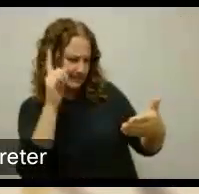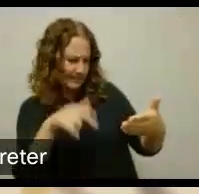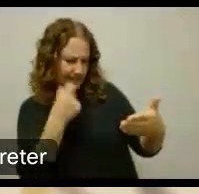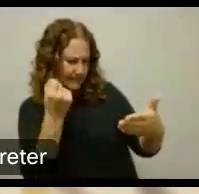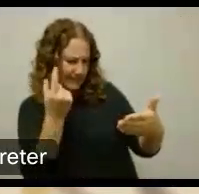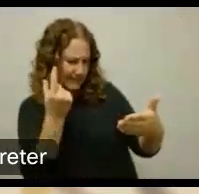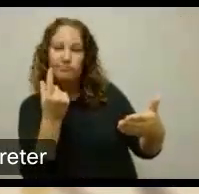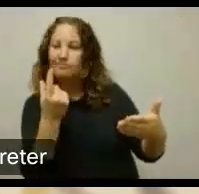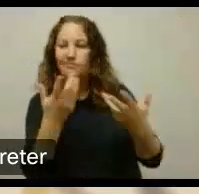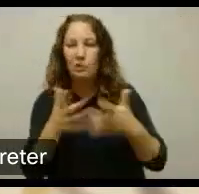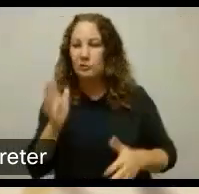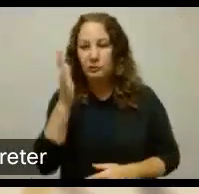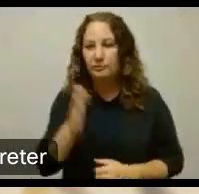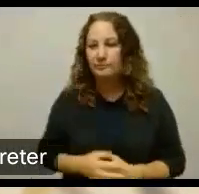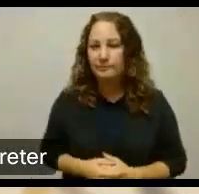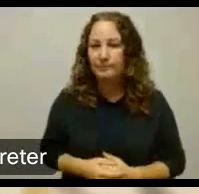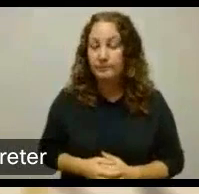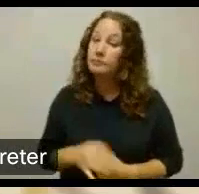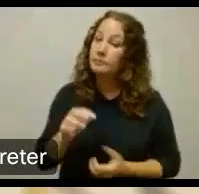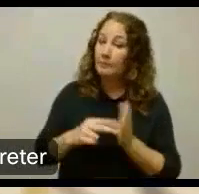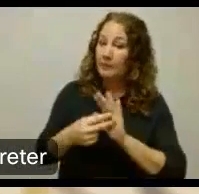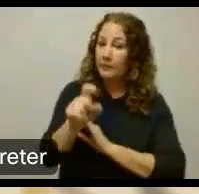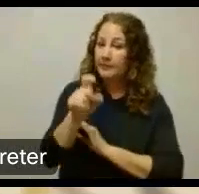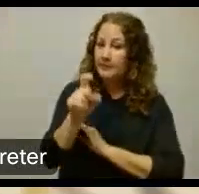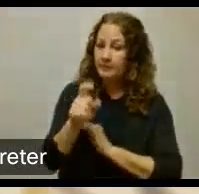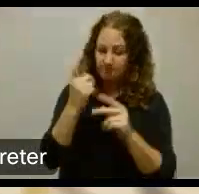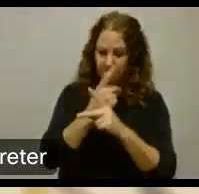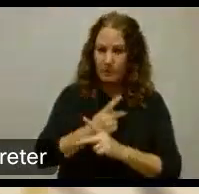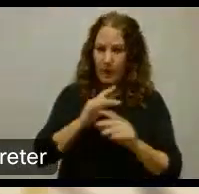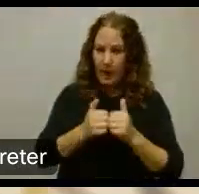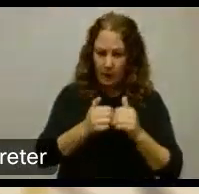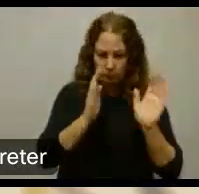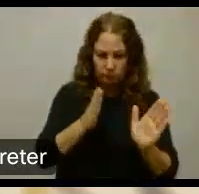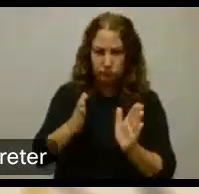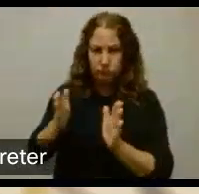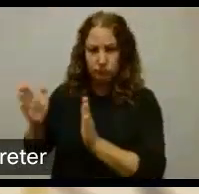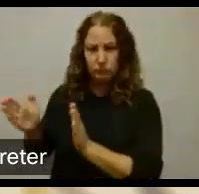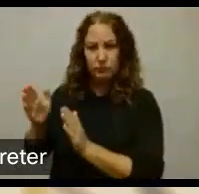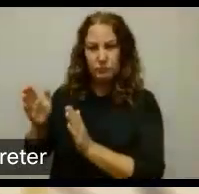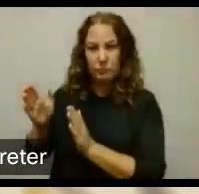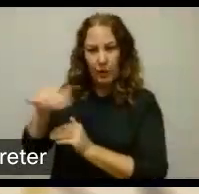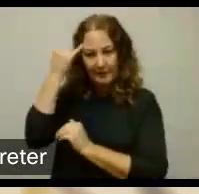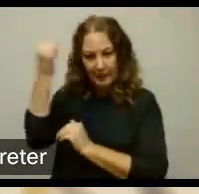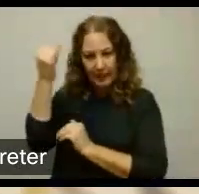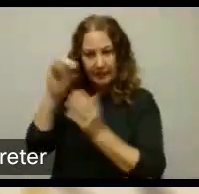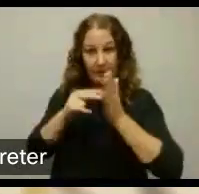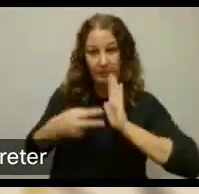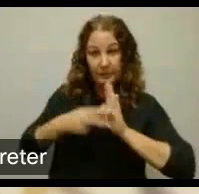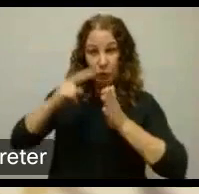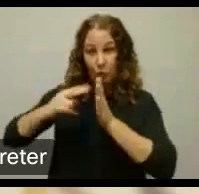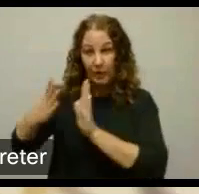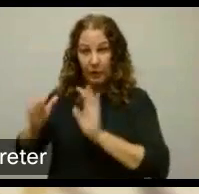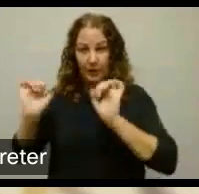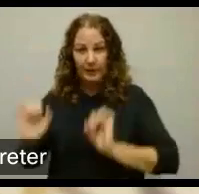be lost. So we need to find a way to organize our ideas in our writing so that our reader can find